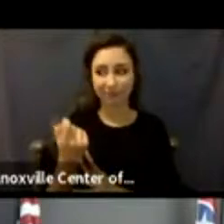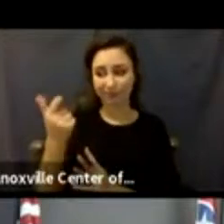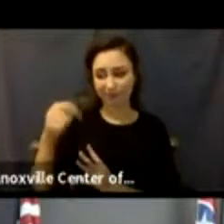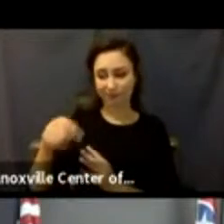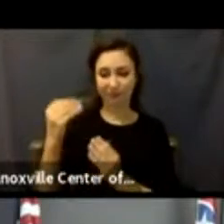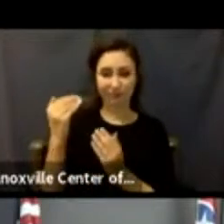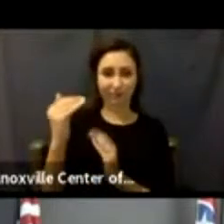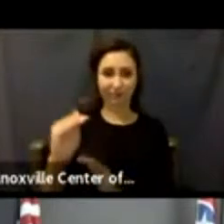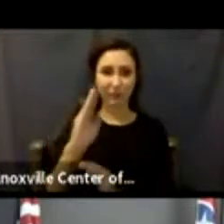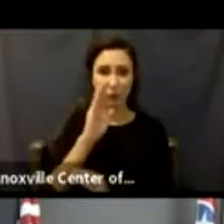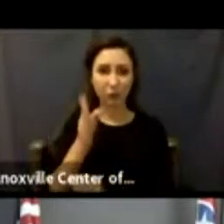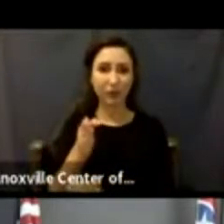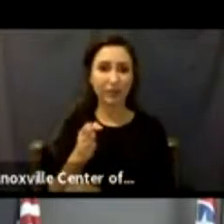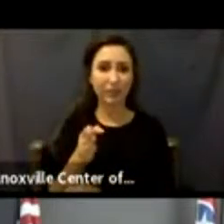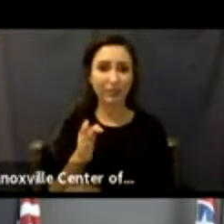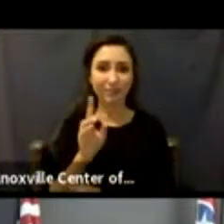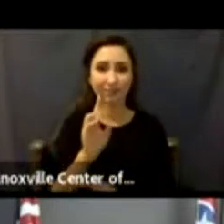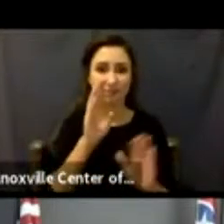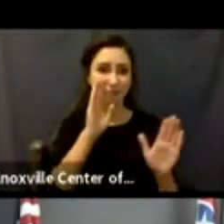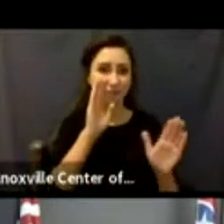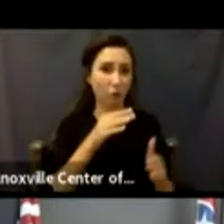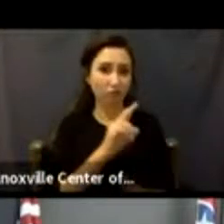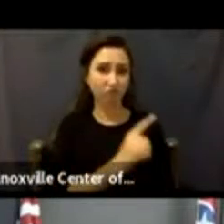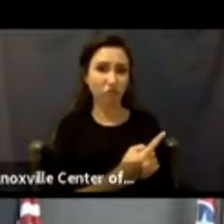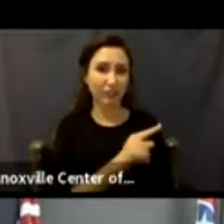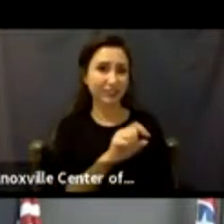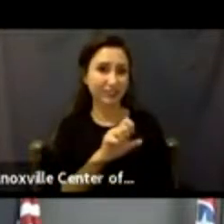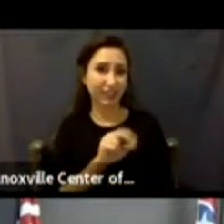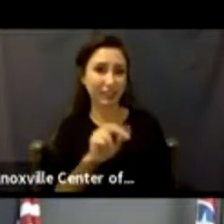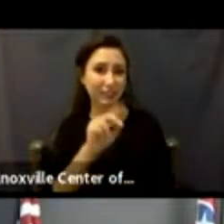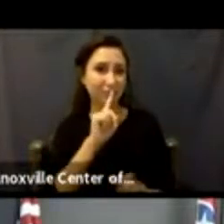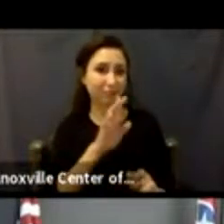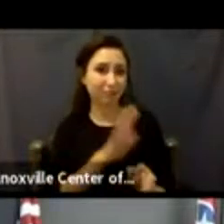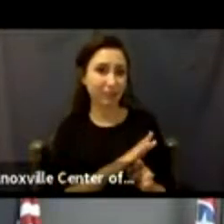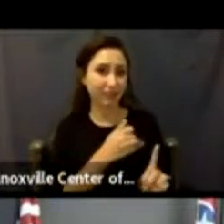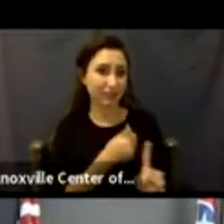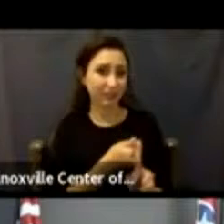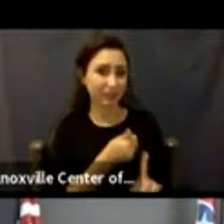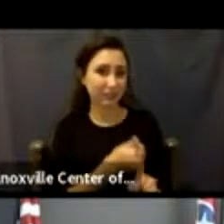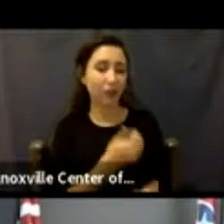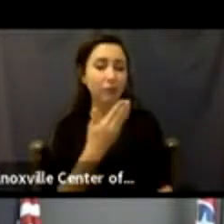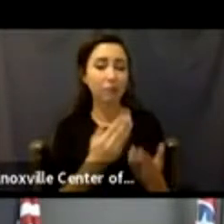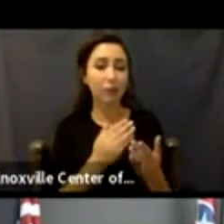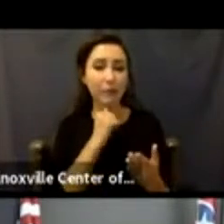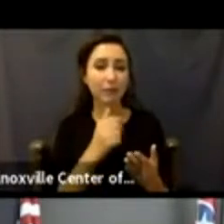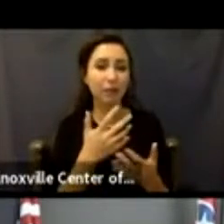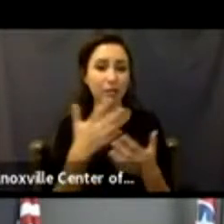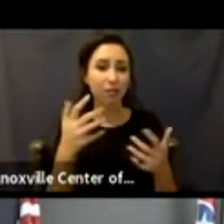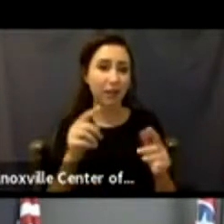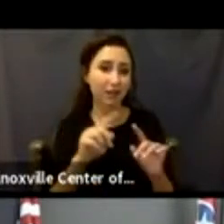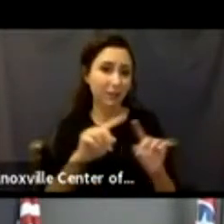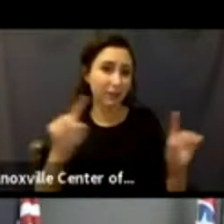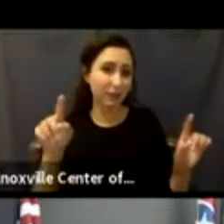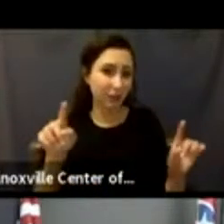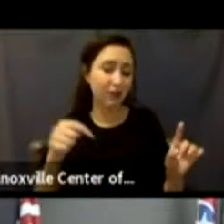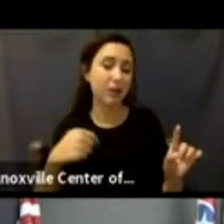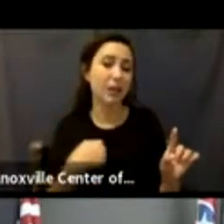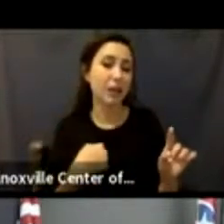fall into just the Tennessee Pledge by itself. So there may not be much difference. And